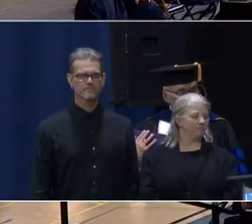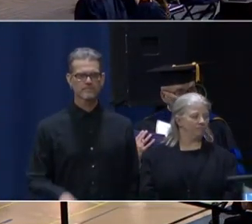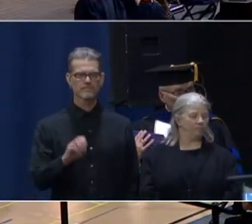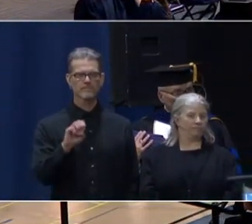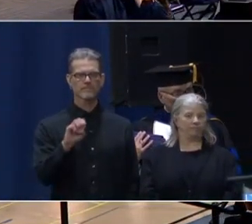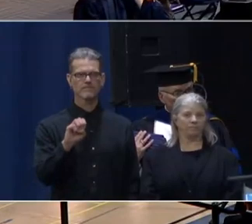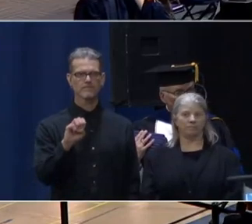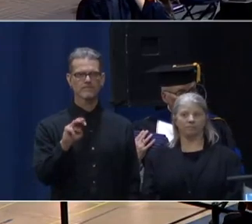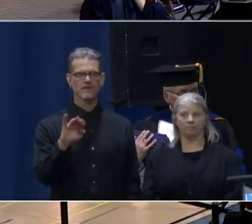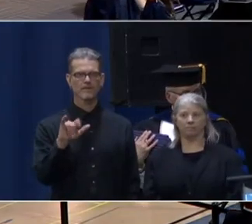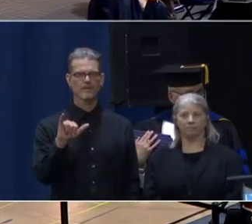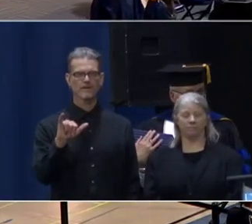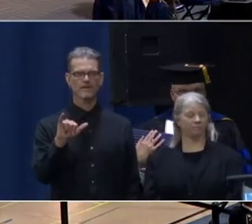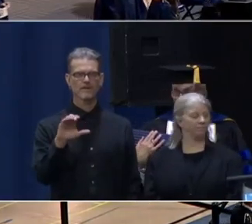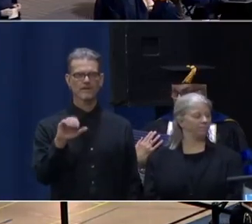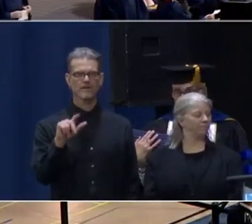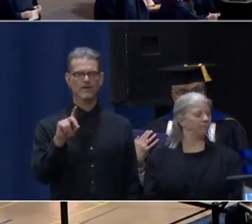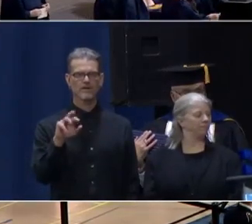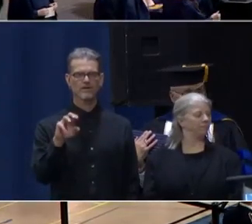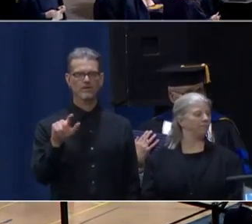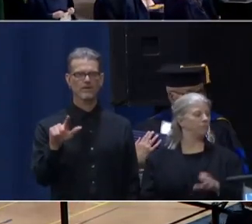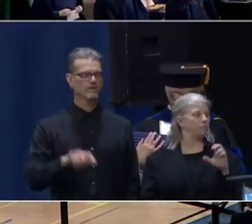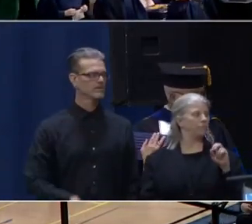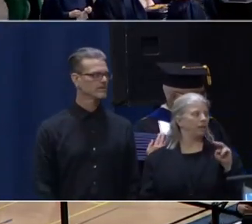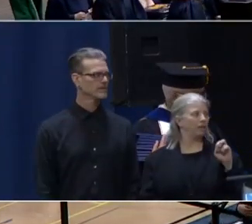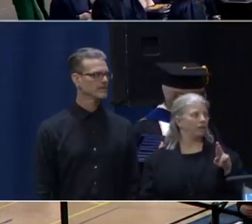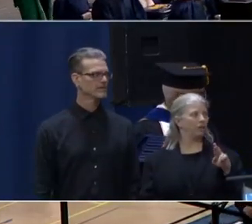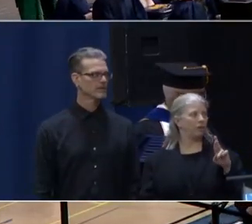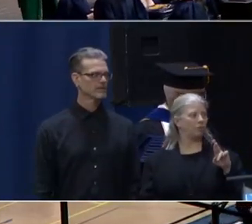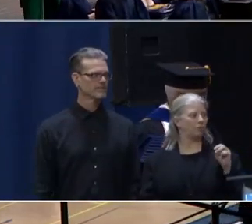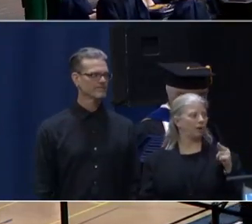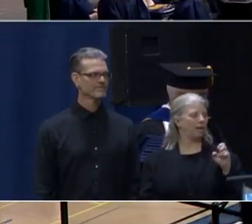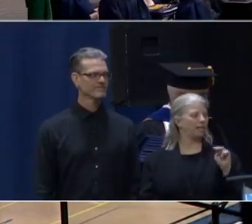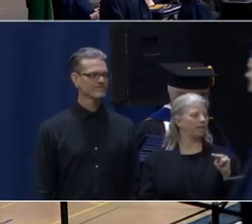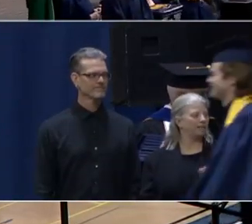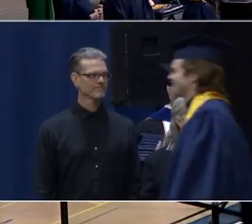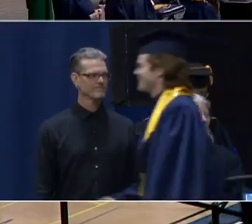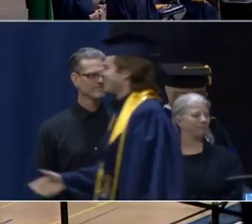Emily Calvels. Connor Eugene Reagan.